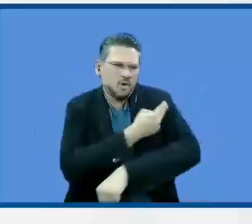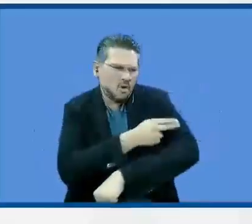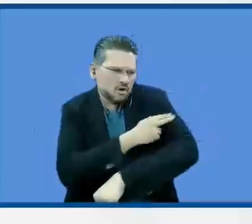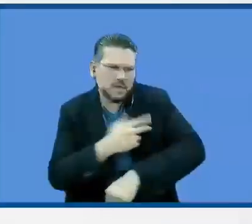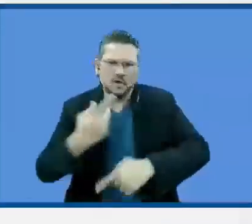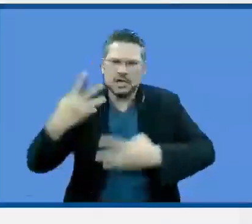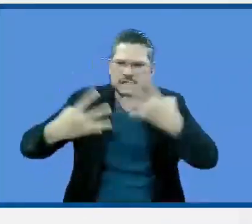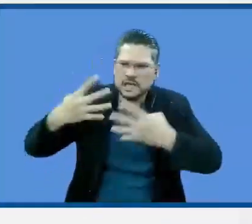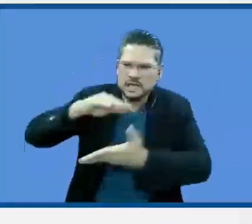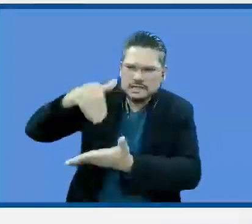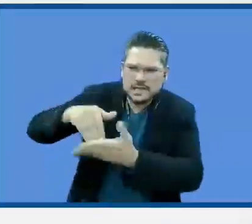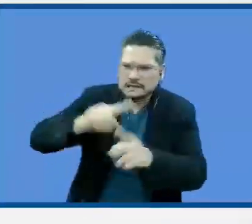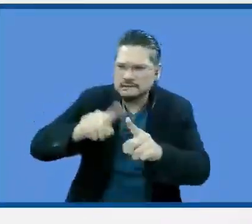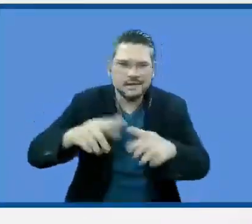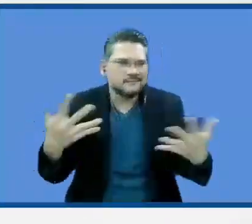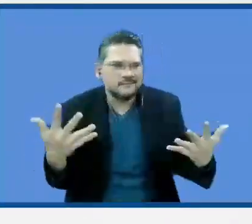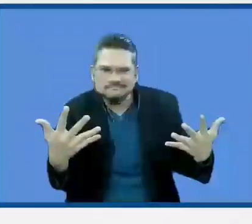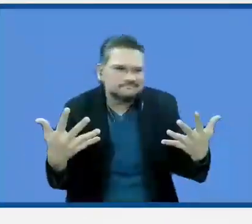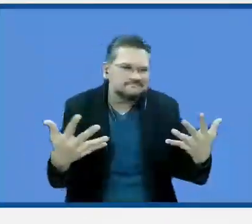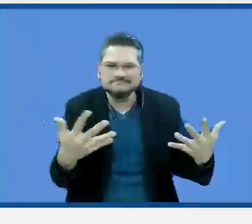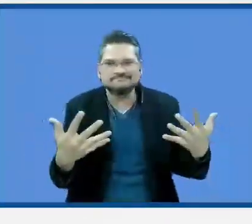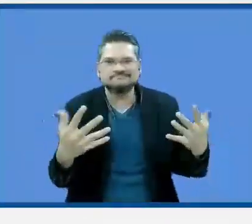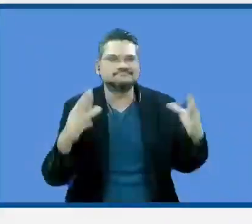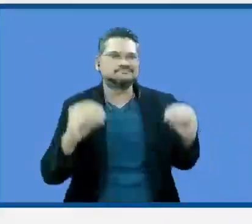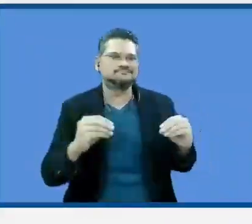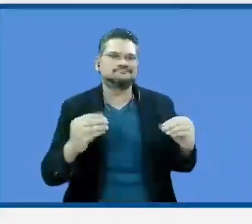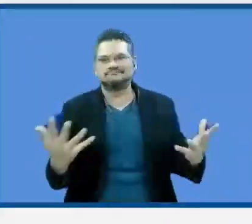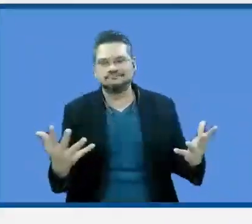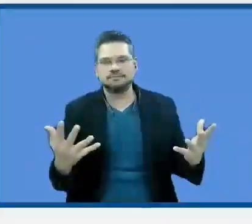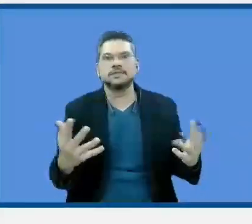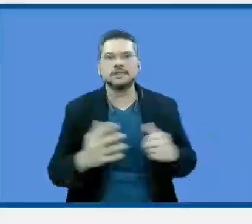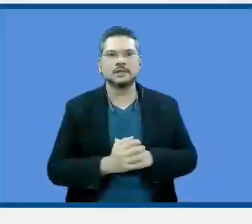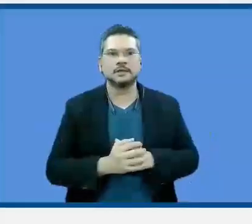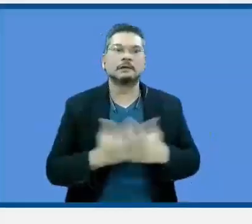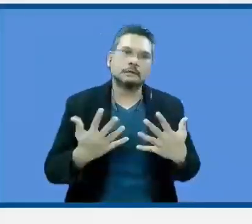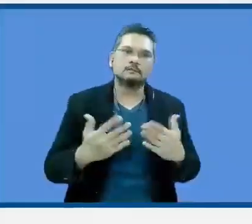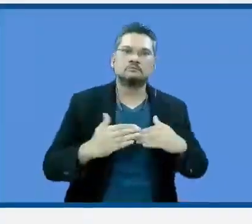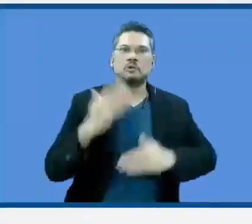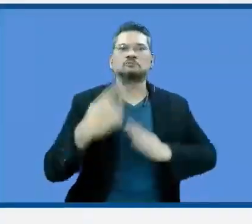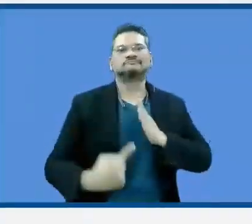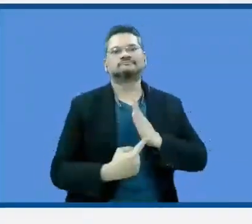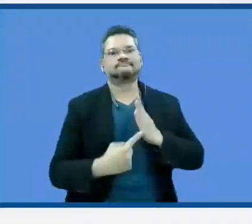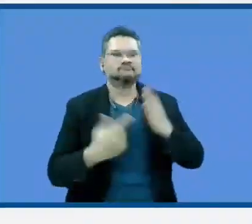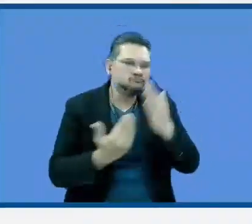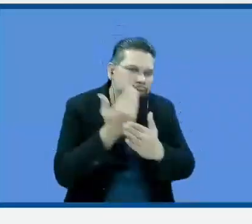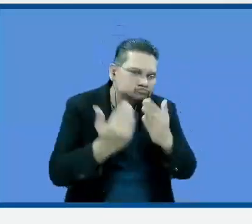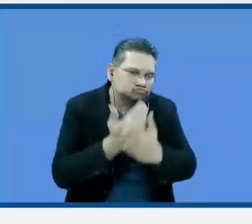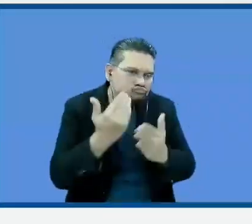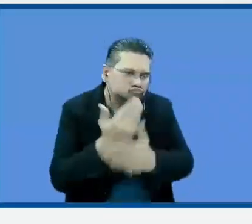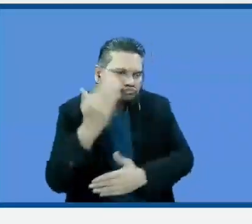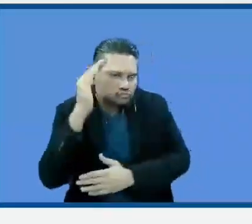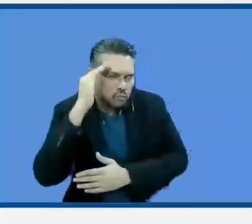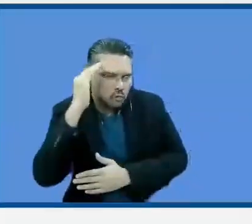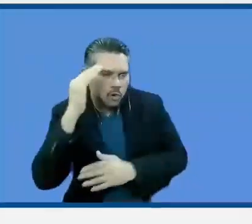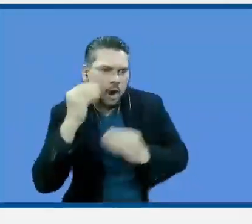reliant on fuel for their generators. We need technological innovations to rely on resilient energy